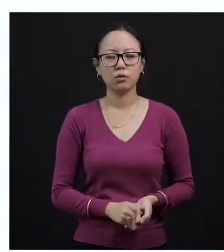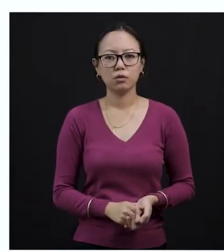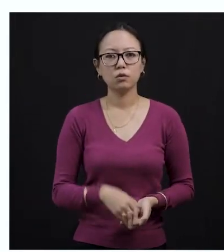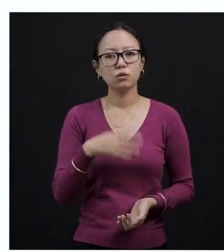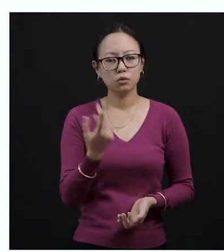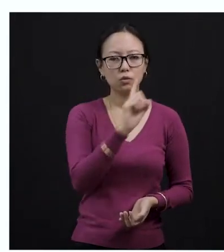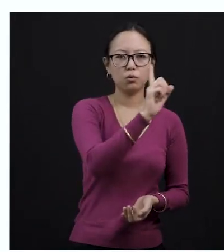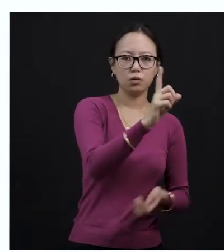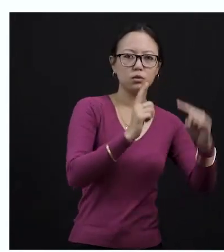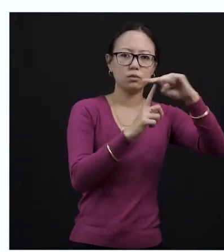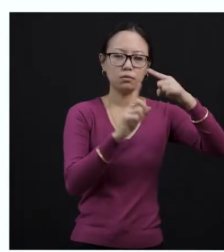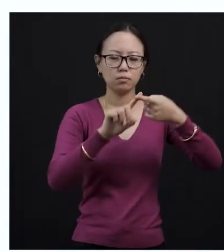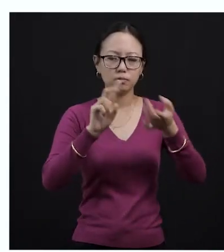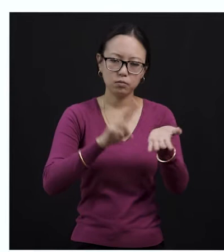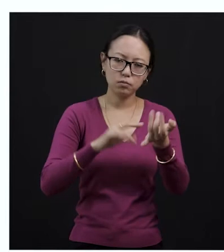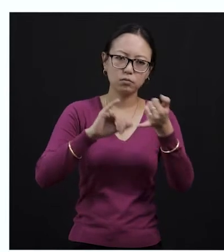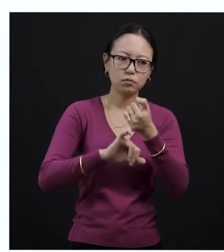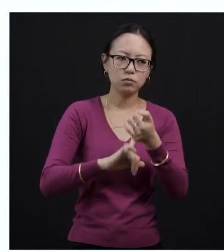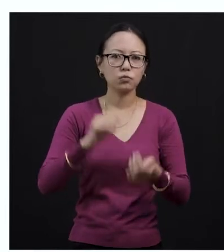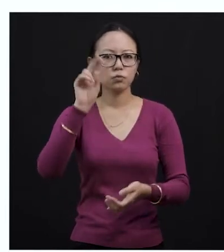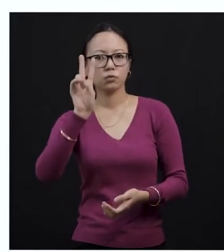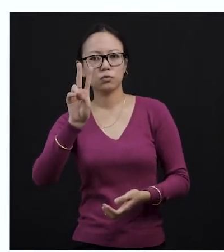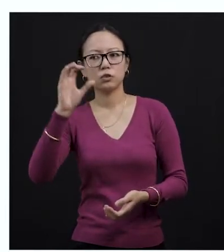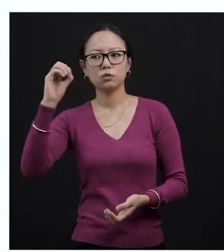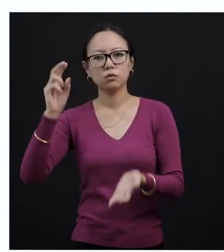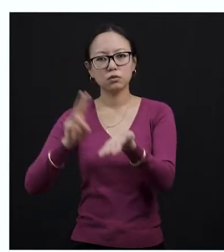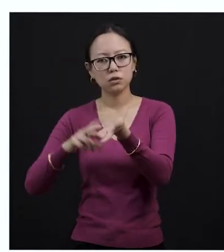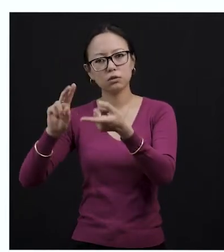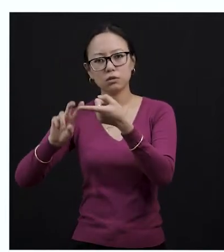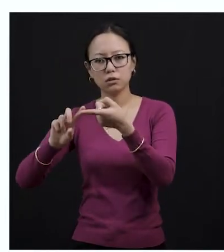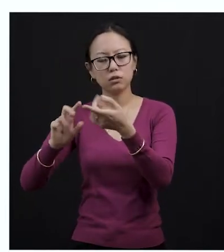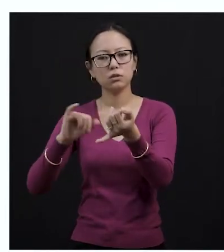2 ones. All right. So when you combine these